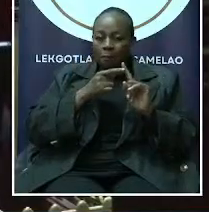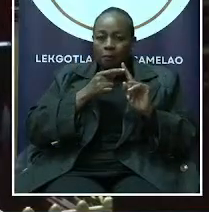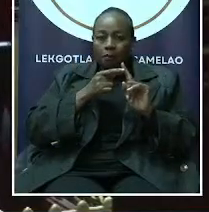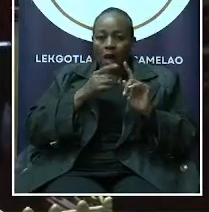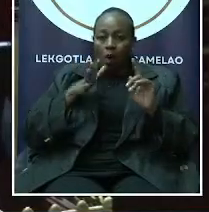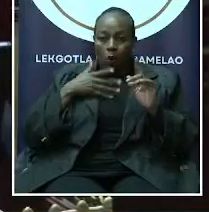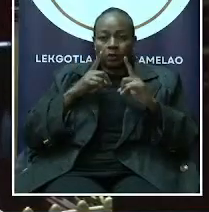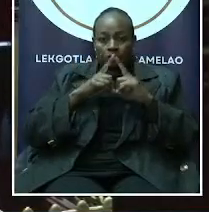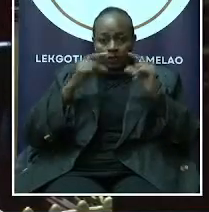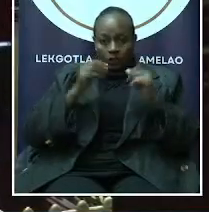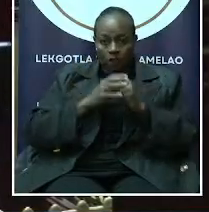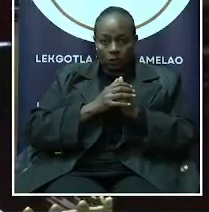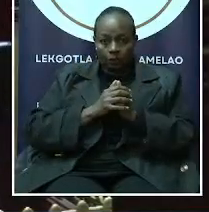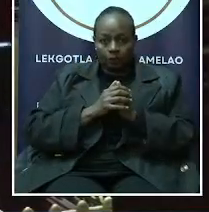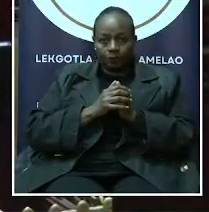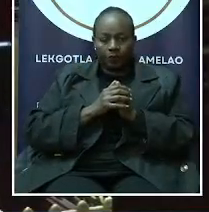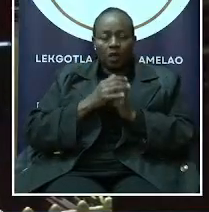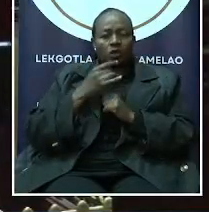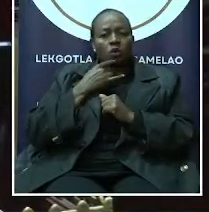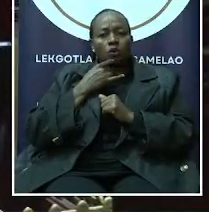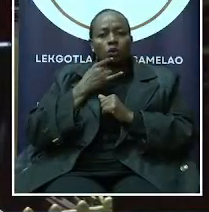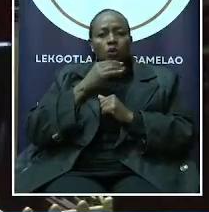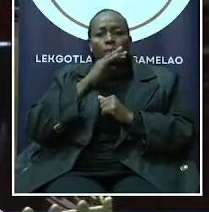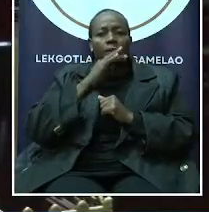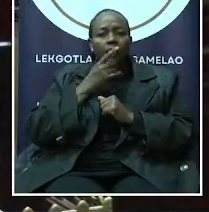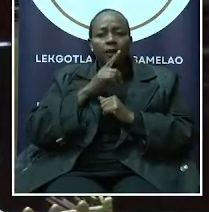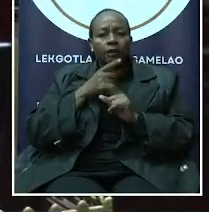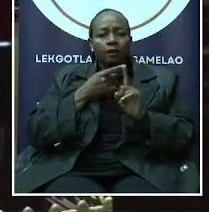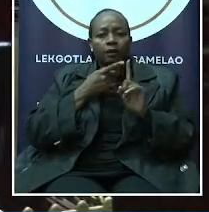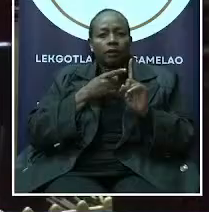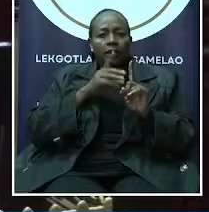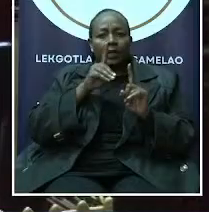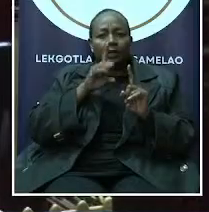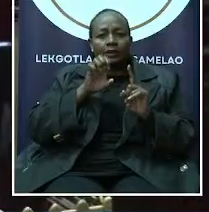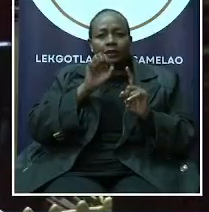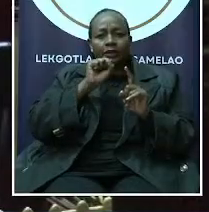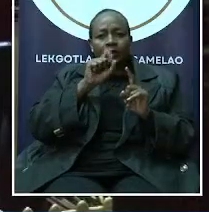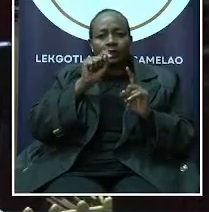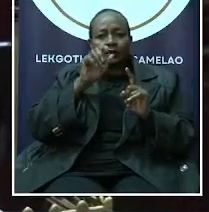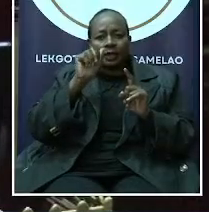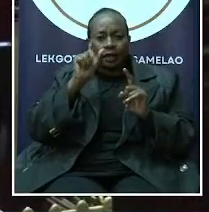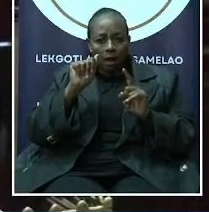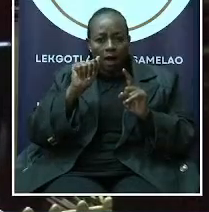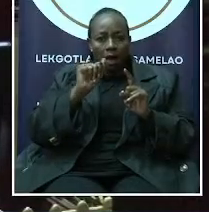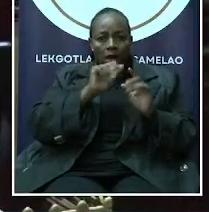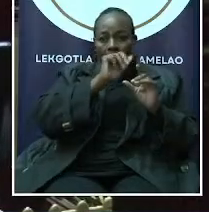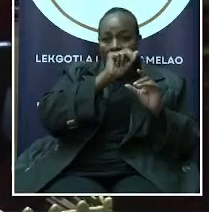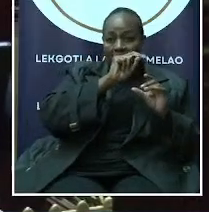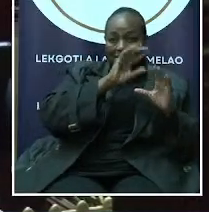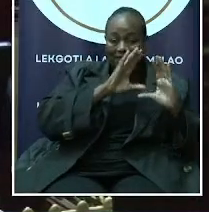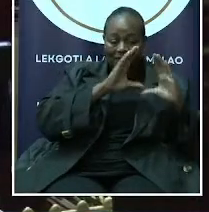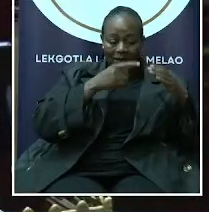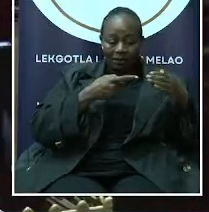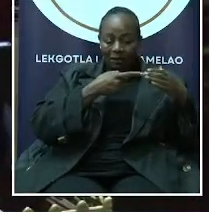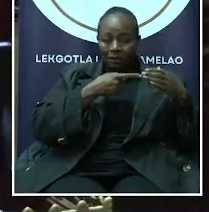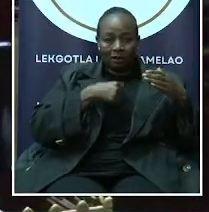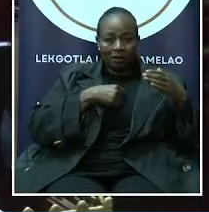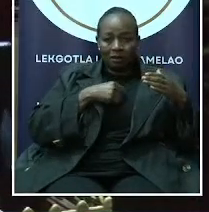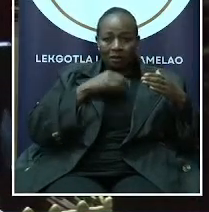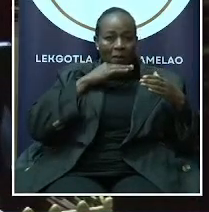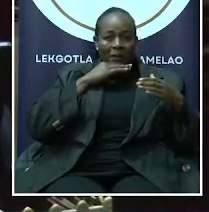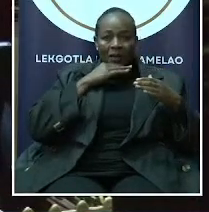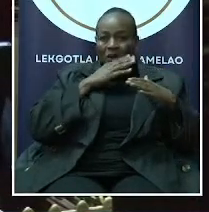off. So you're then saying that the STIA, led by the ANC, shows